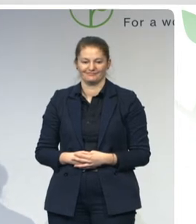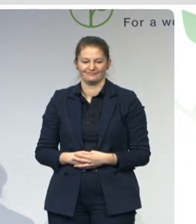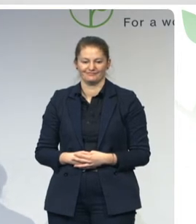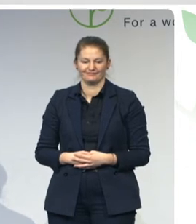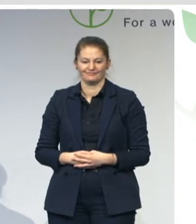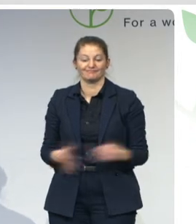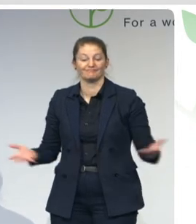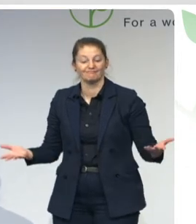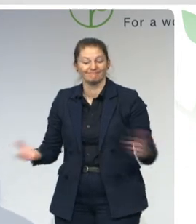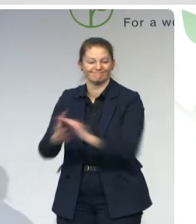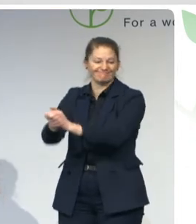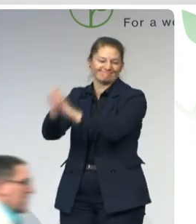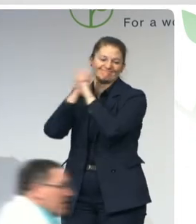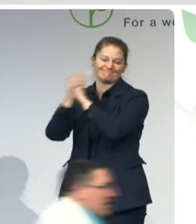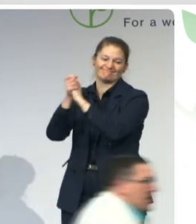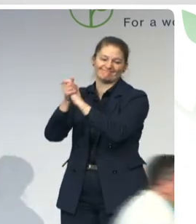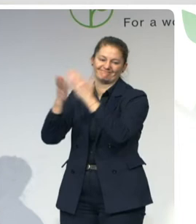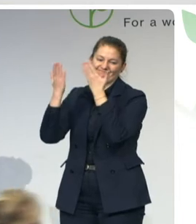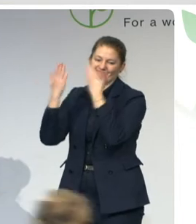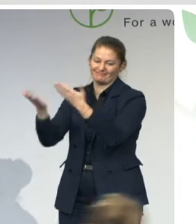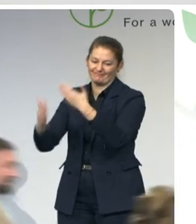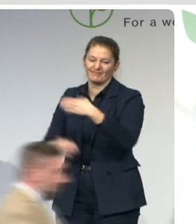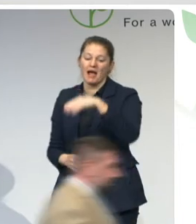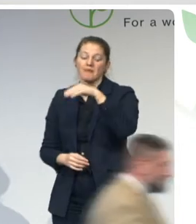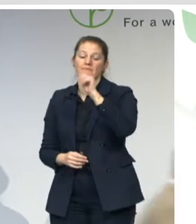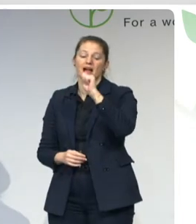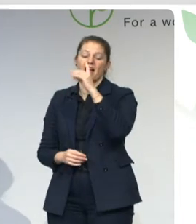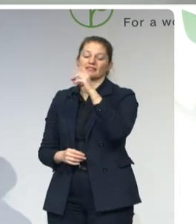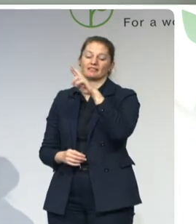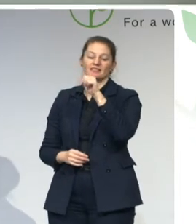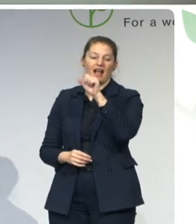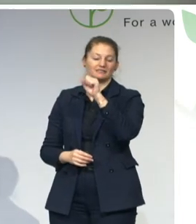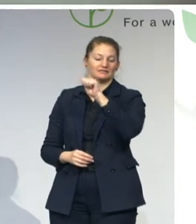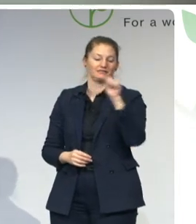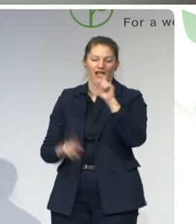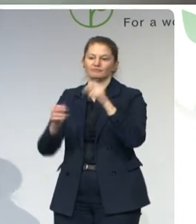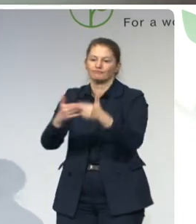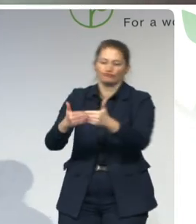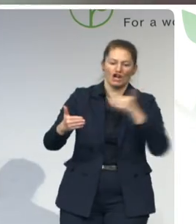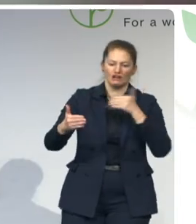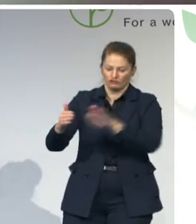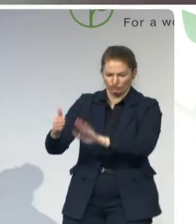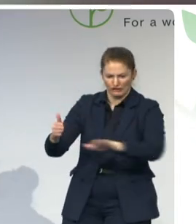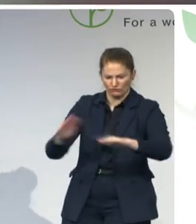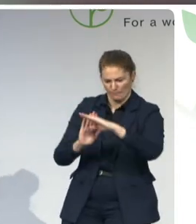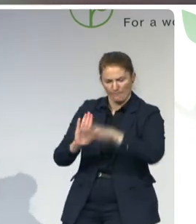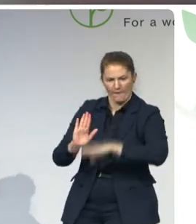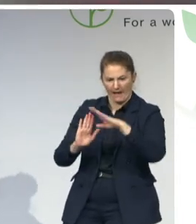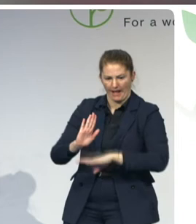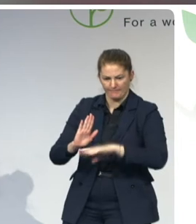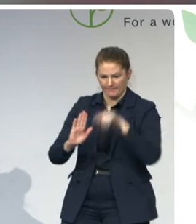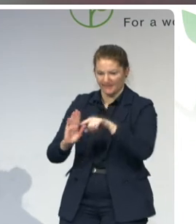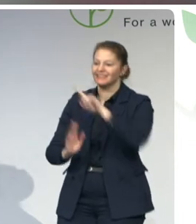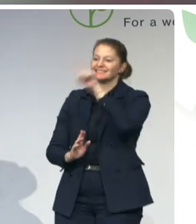Congratulations to the Madrasa Early Childhood Programmes, Zanzibar, Tanzania. The programme focuses on teacher training in